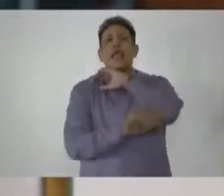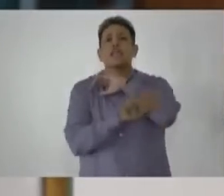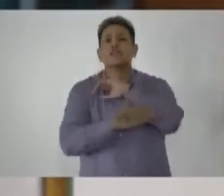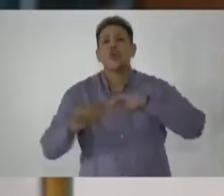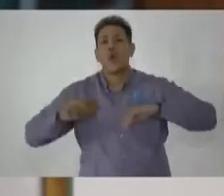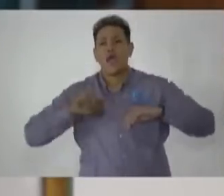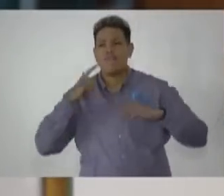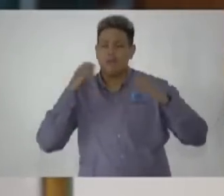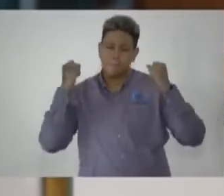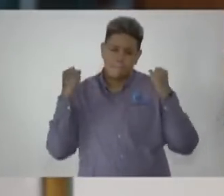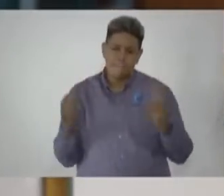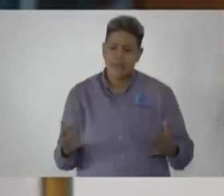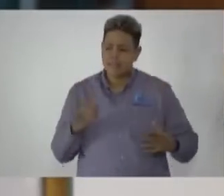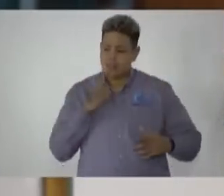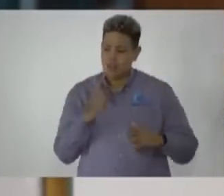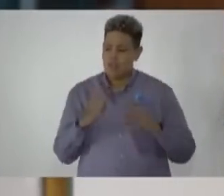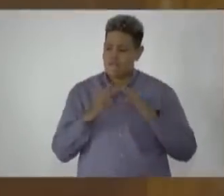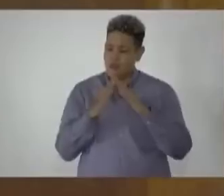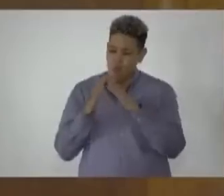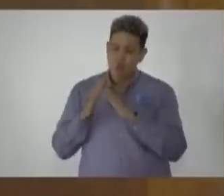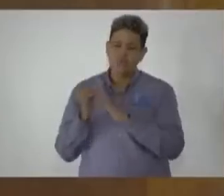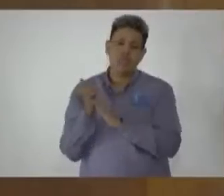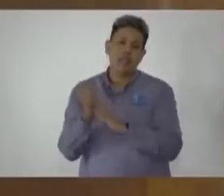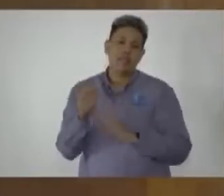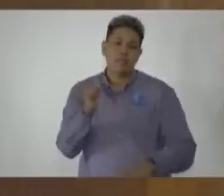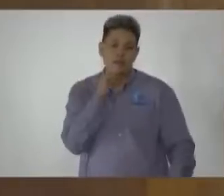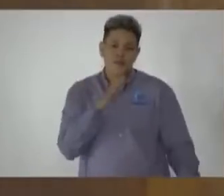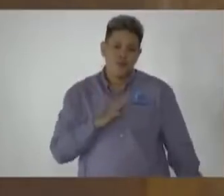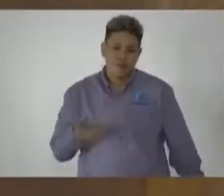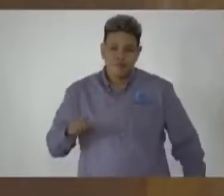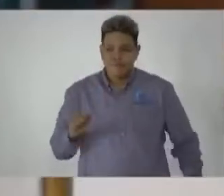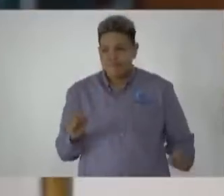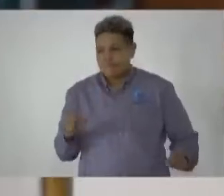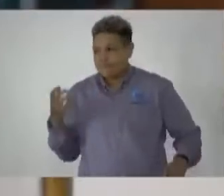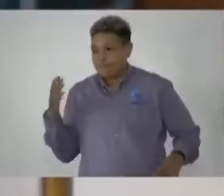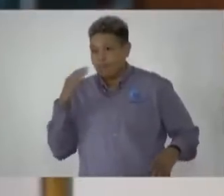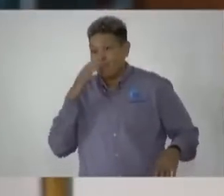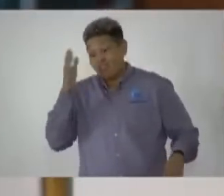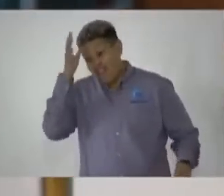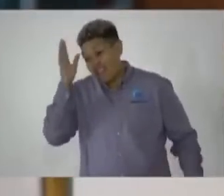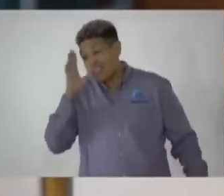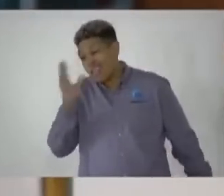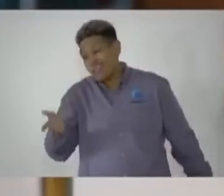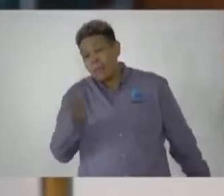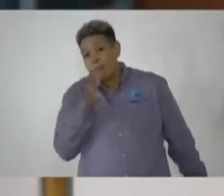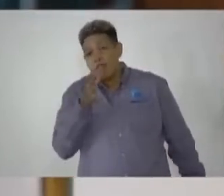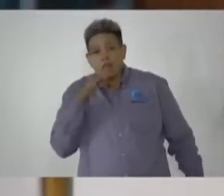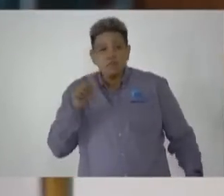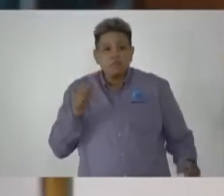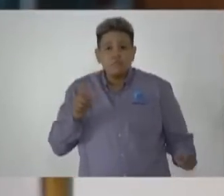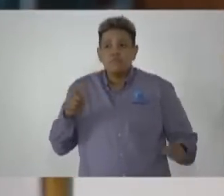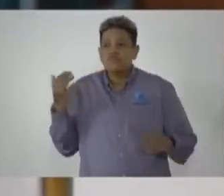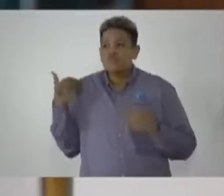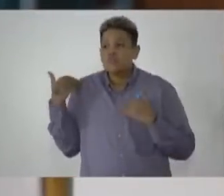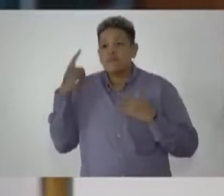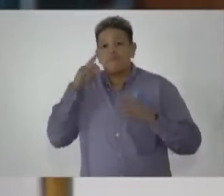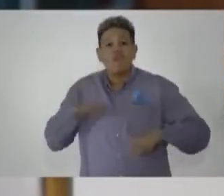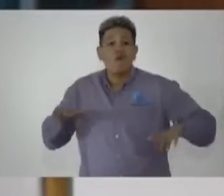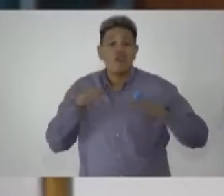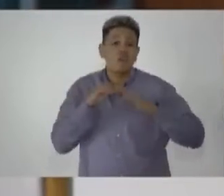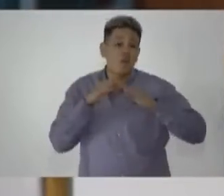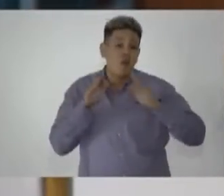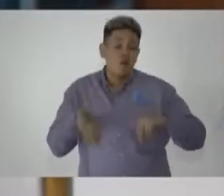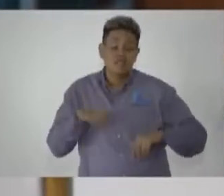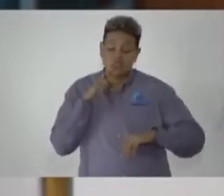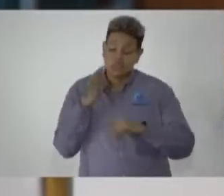a plethora of households led by women. And so it's appropriate, indeed timely, that